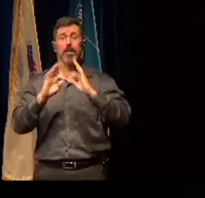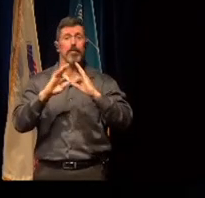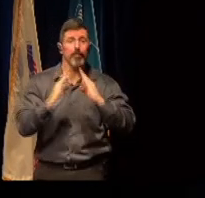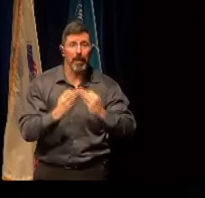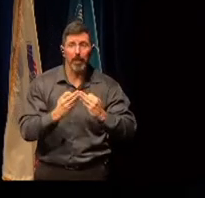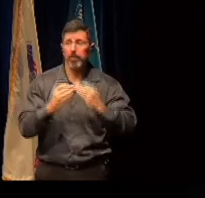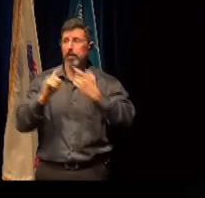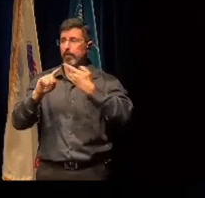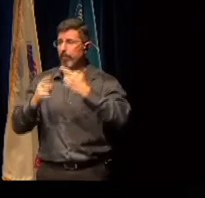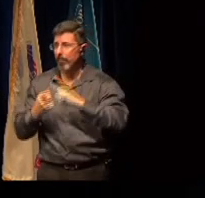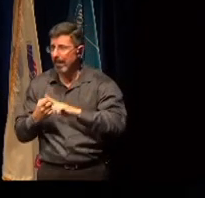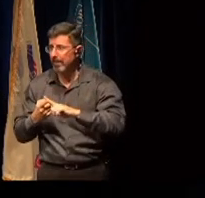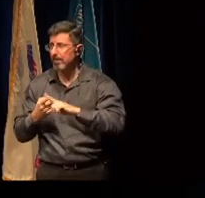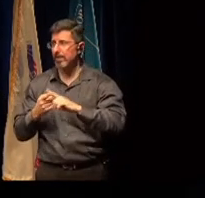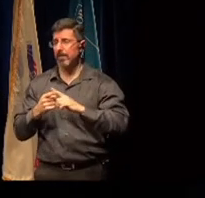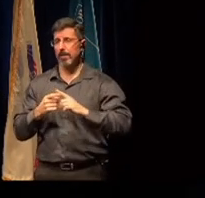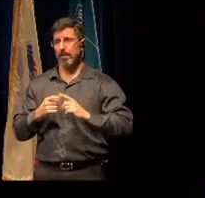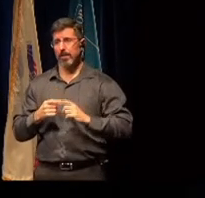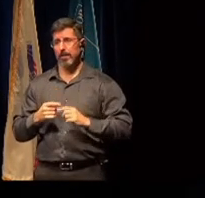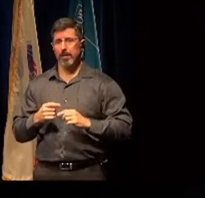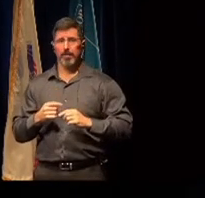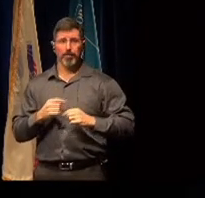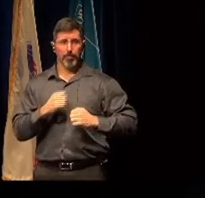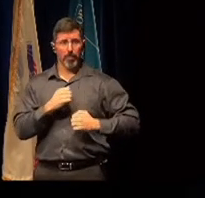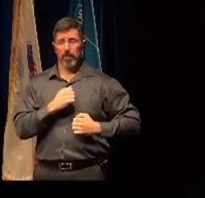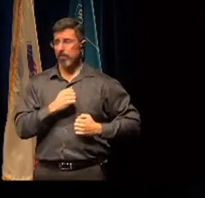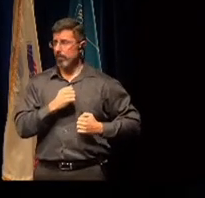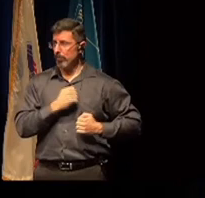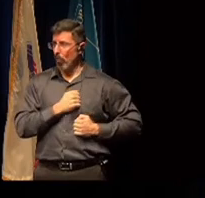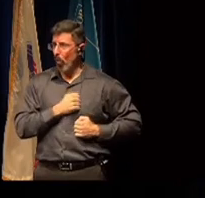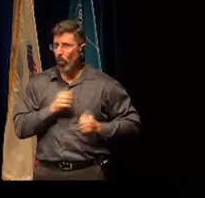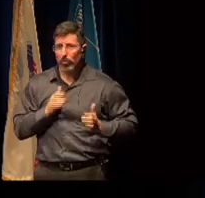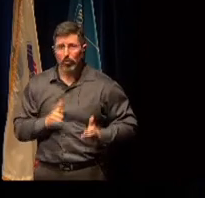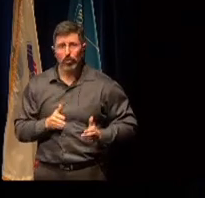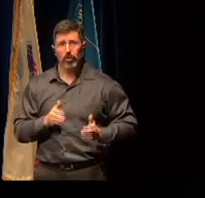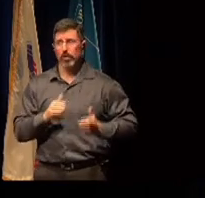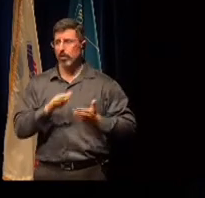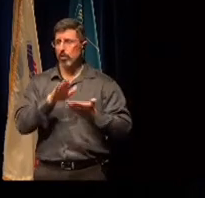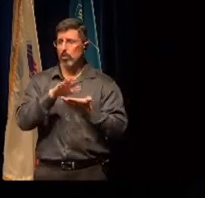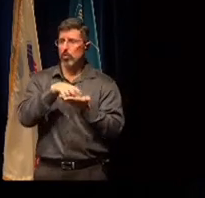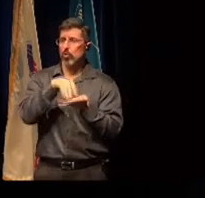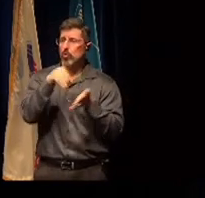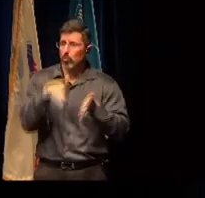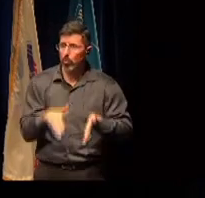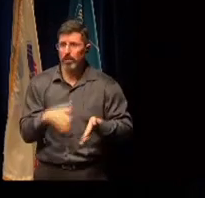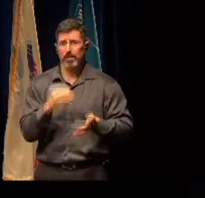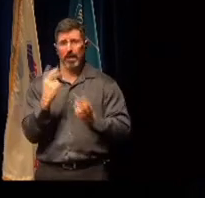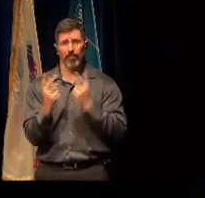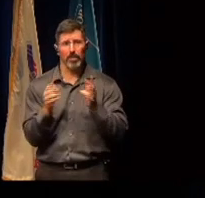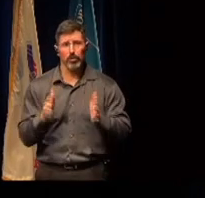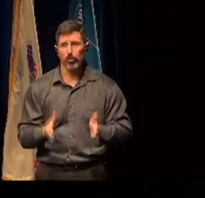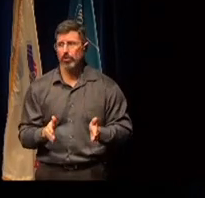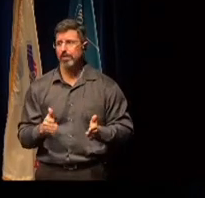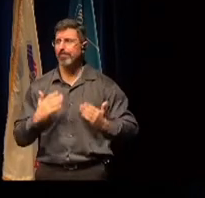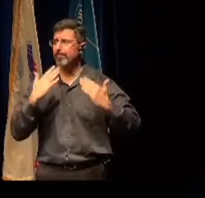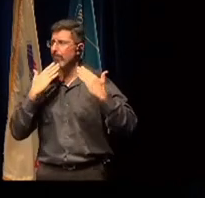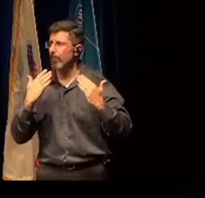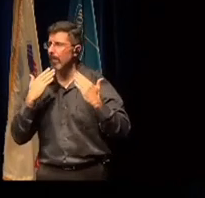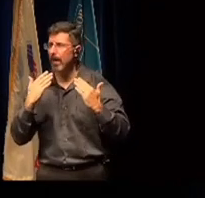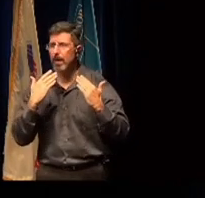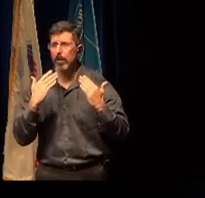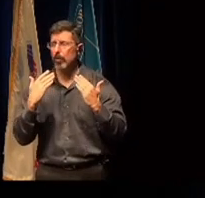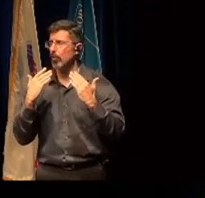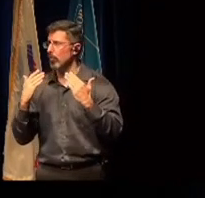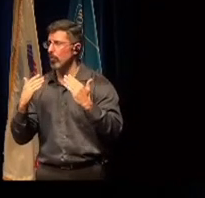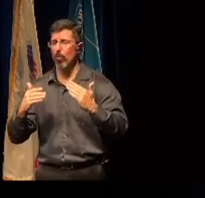and service members, former students of Greece Central Schools, and distinguished guests, thank you all for being here